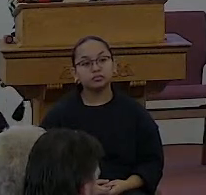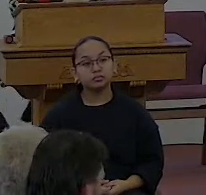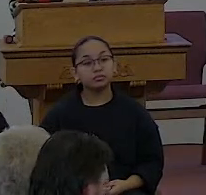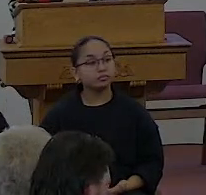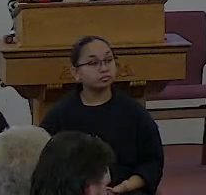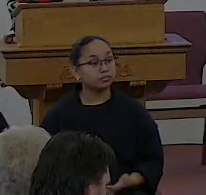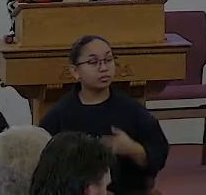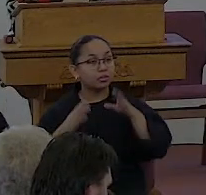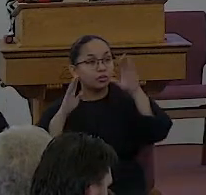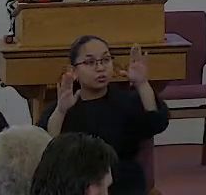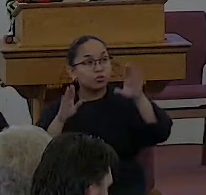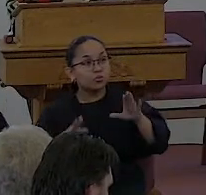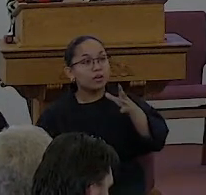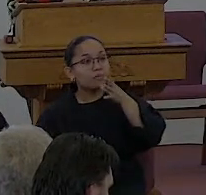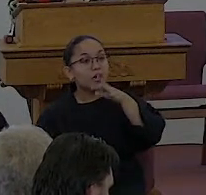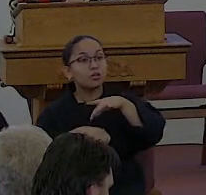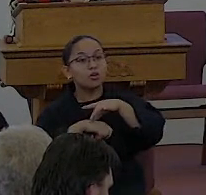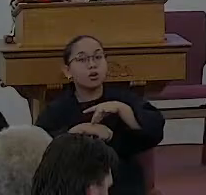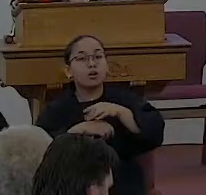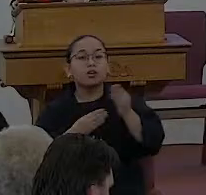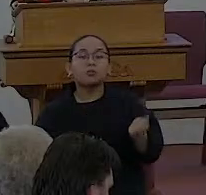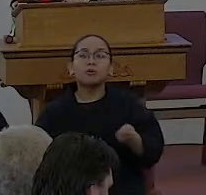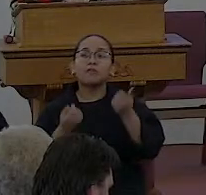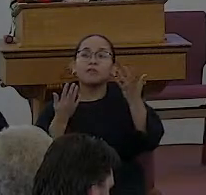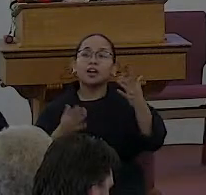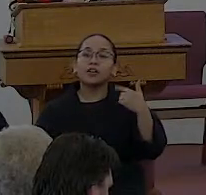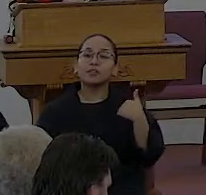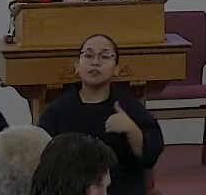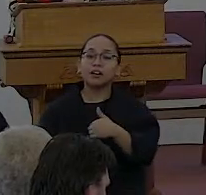The great Mother Earth provided for us through